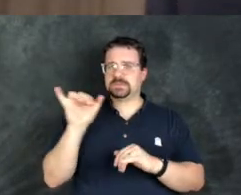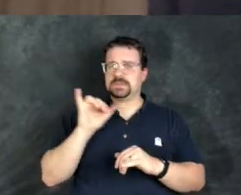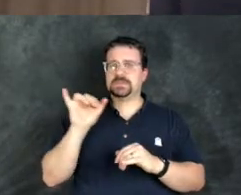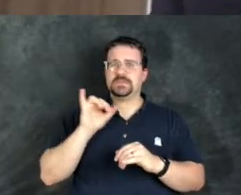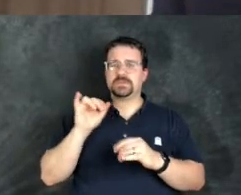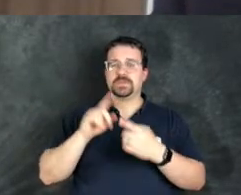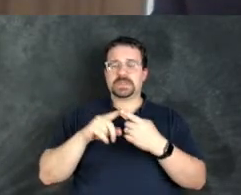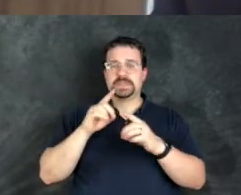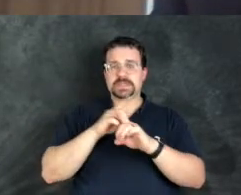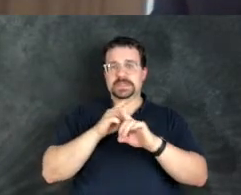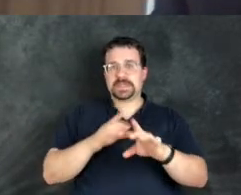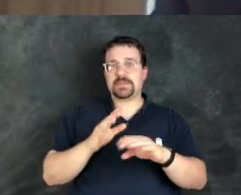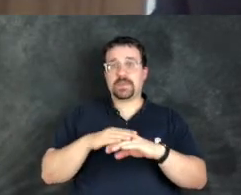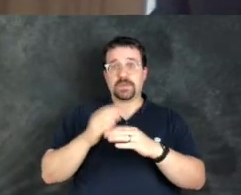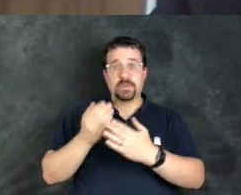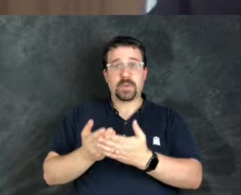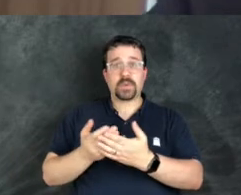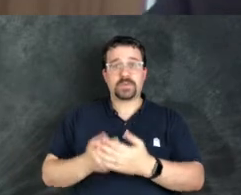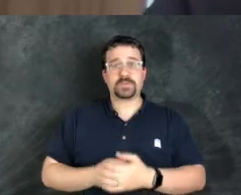of the disciples on the boat.